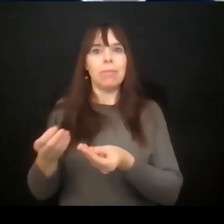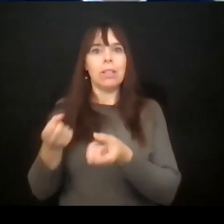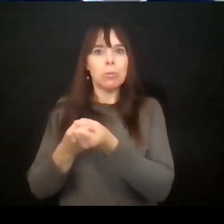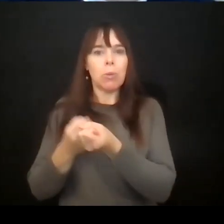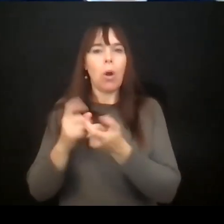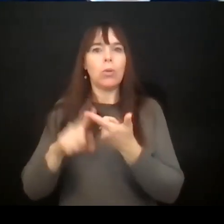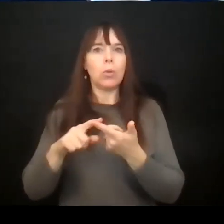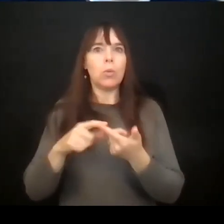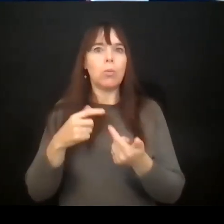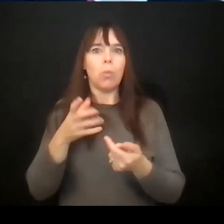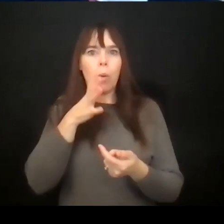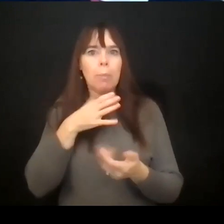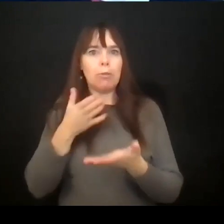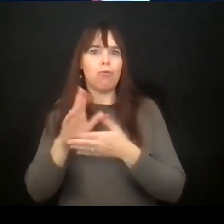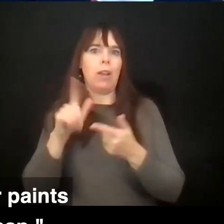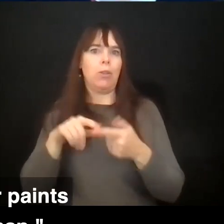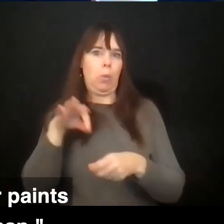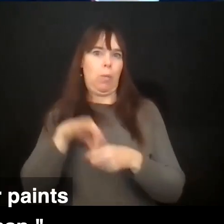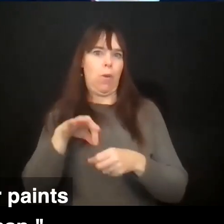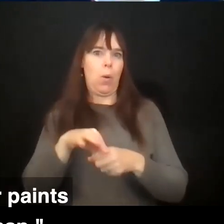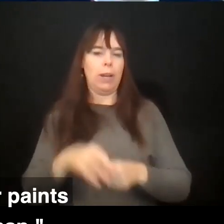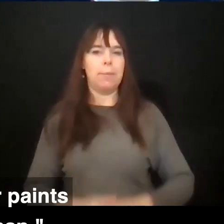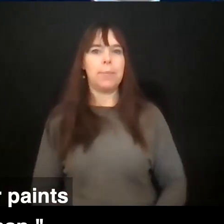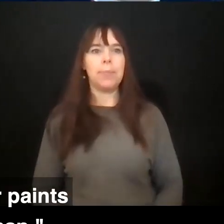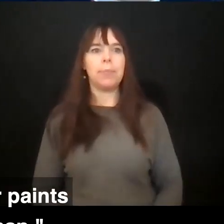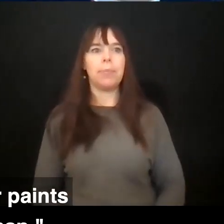shows a painting of an older woman about 1905. Paula